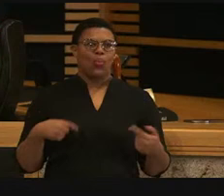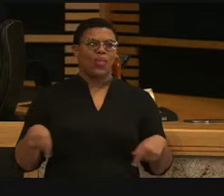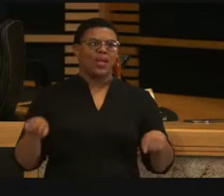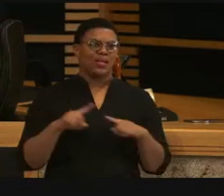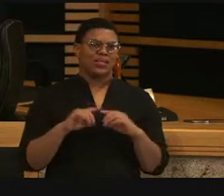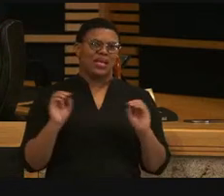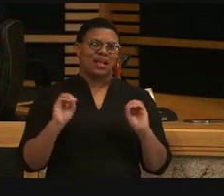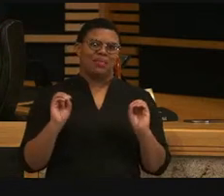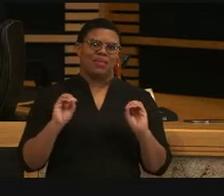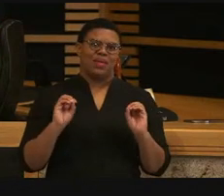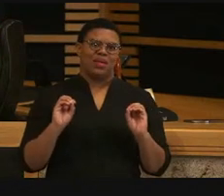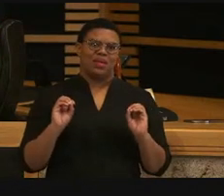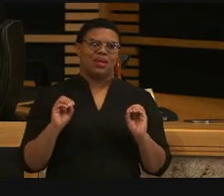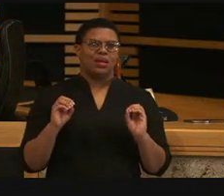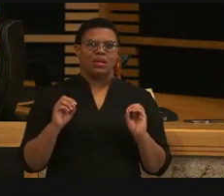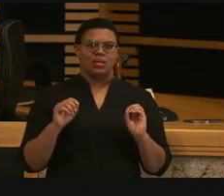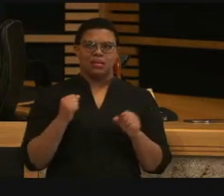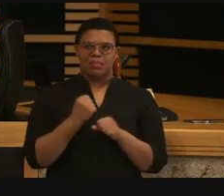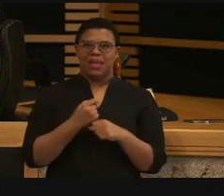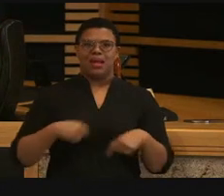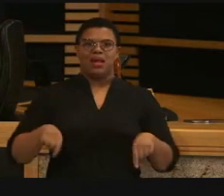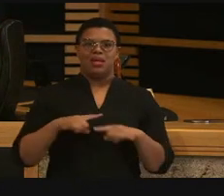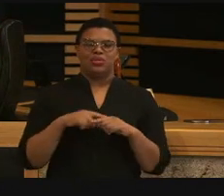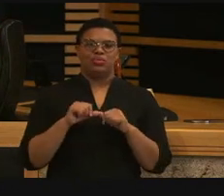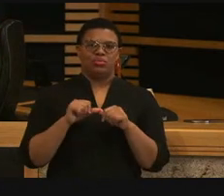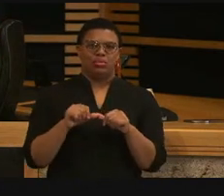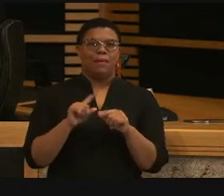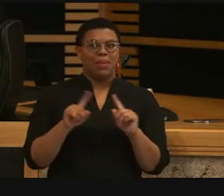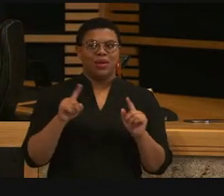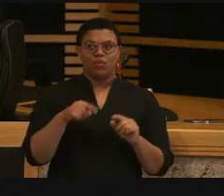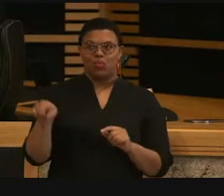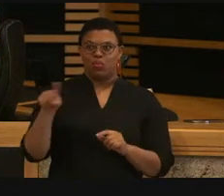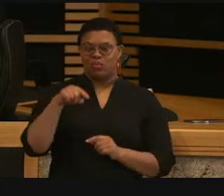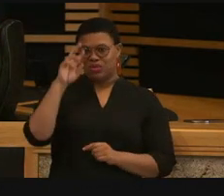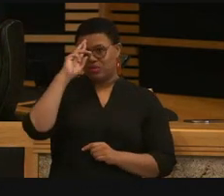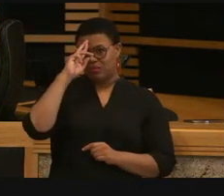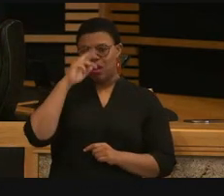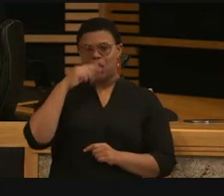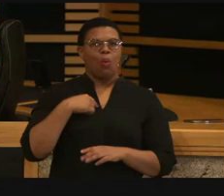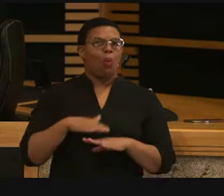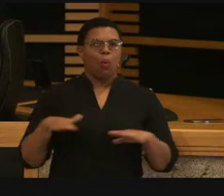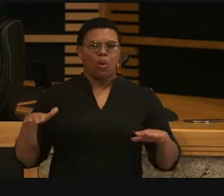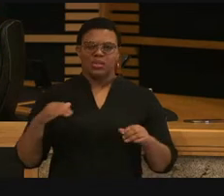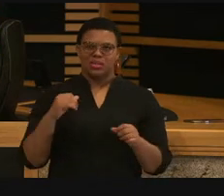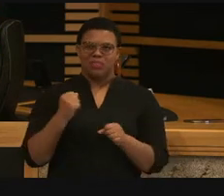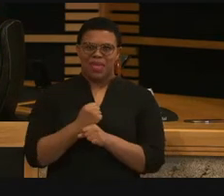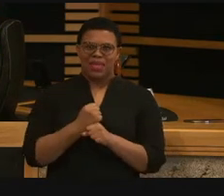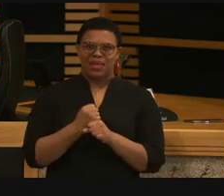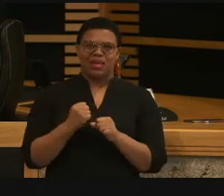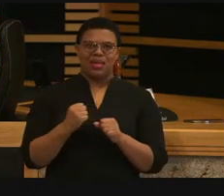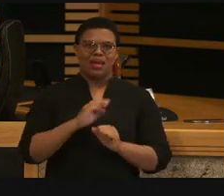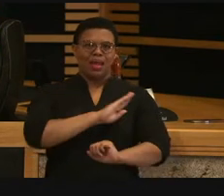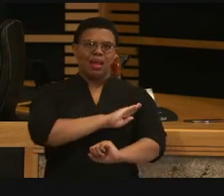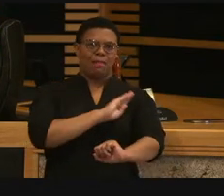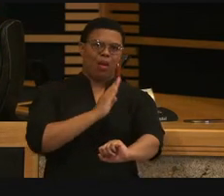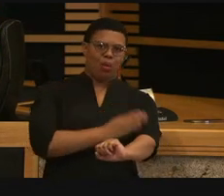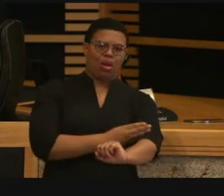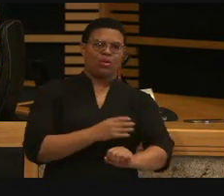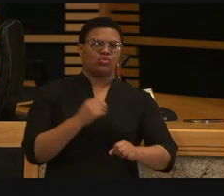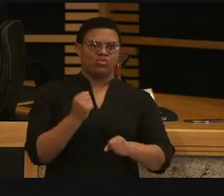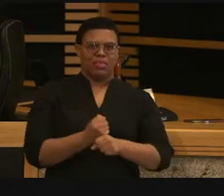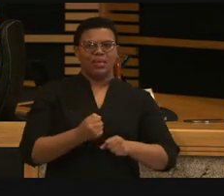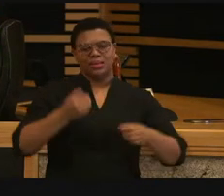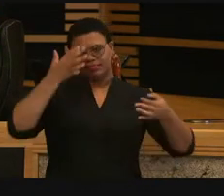is causing us not to proceed, but just be mindful that we won't have powers in this sitting